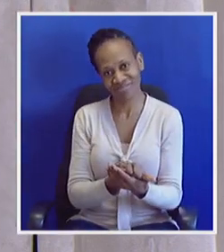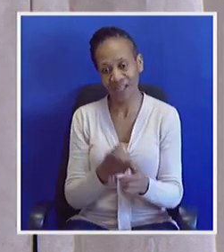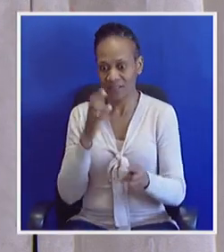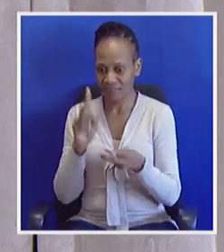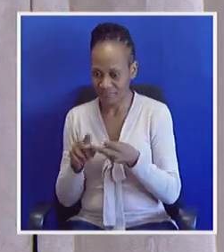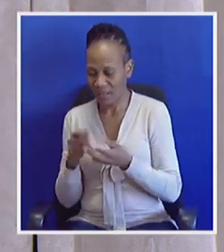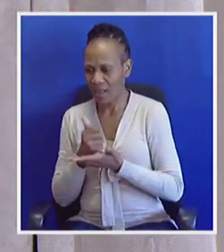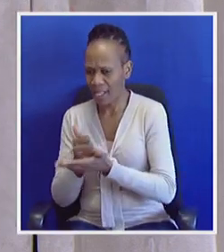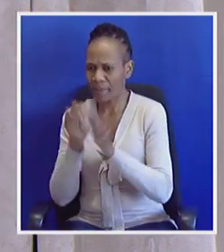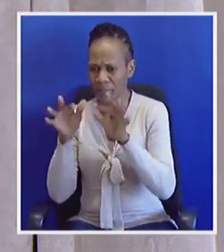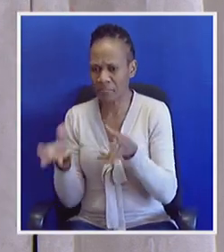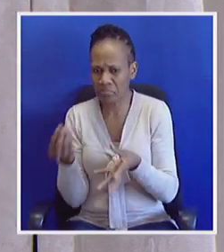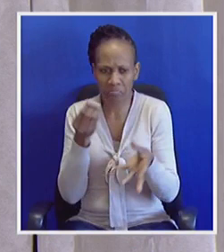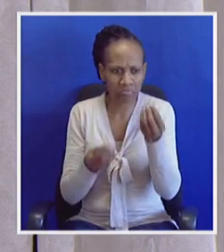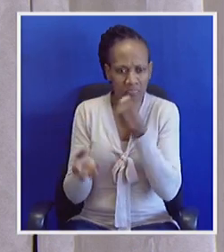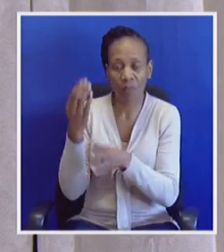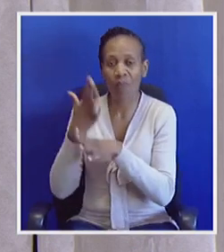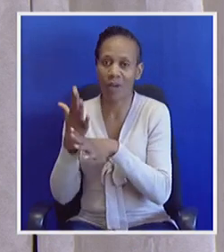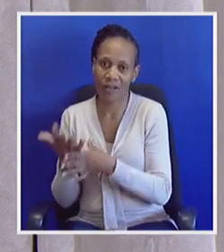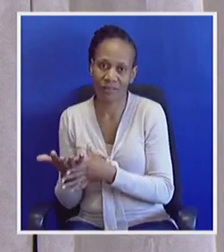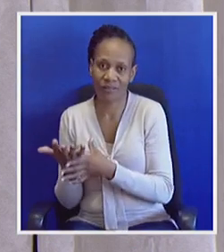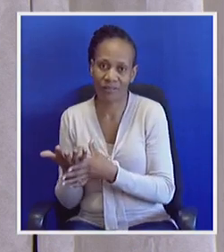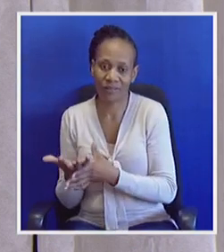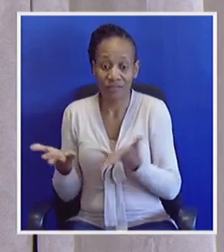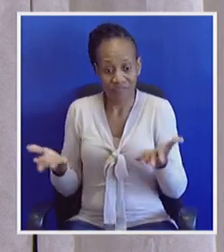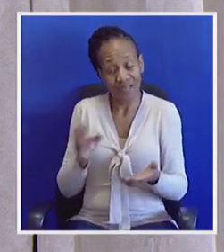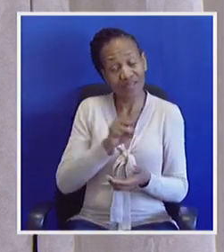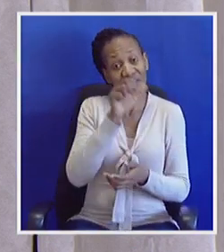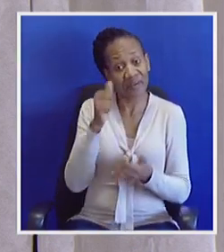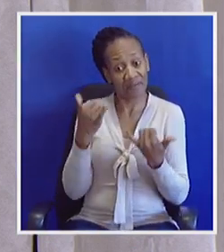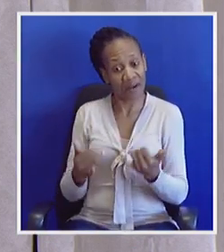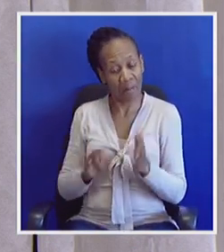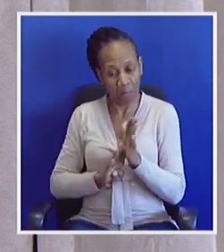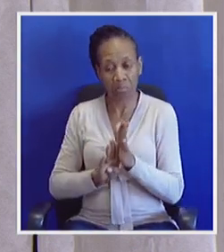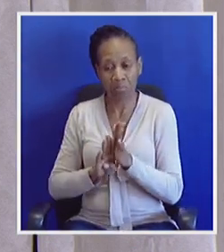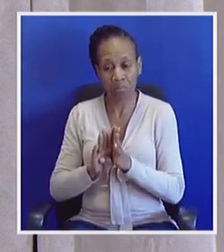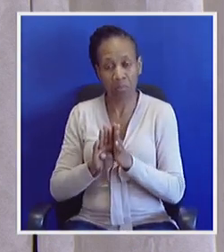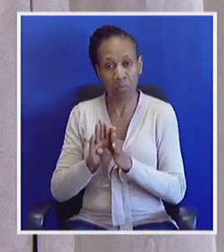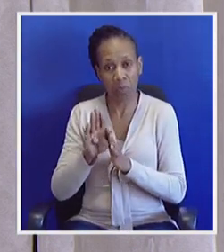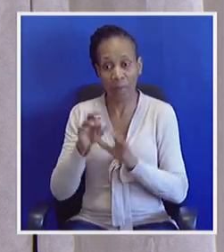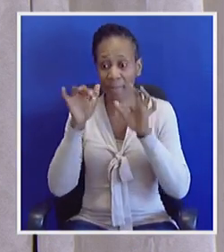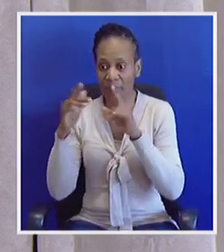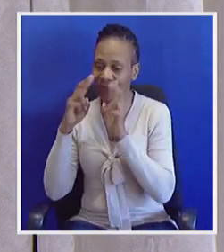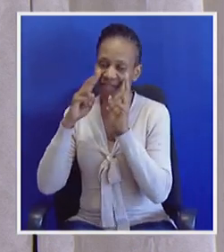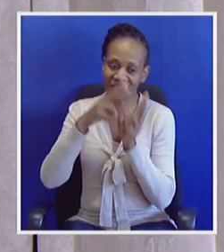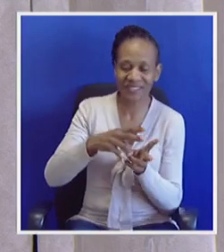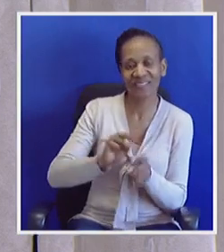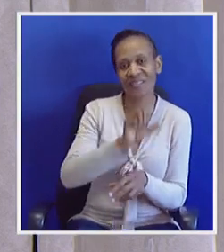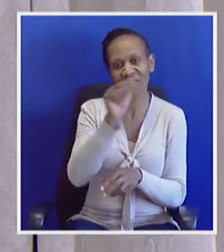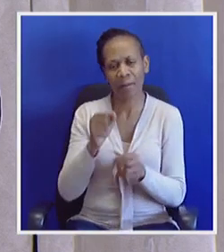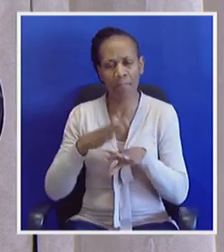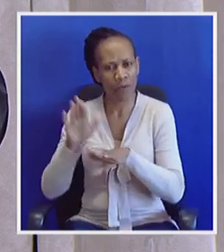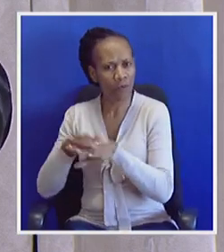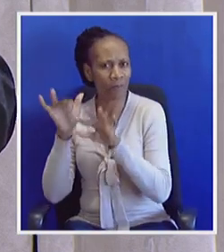jobs, and from a tourism point of view, South Africa keeps on seeing more and more tourists coming here. So